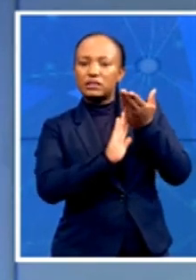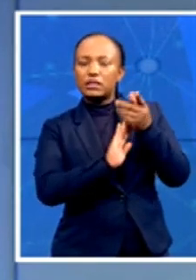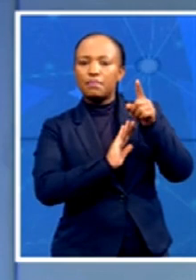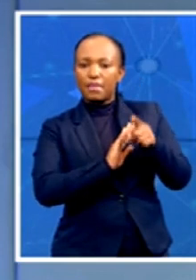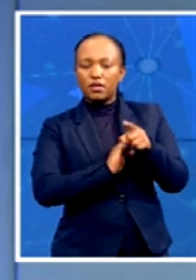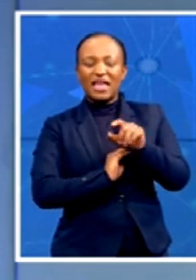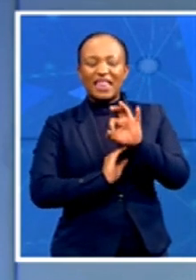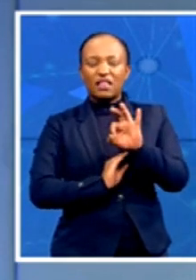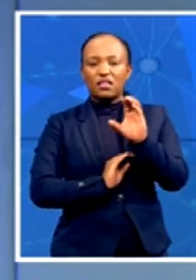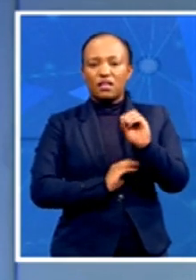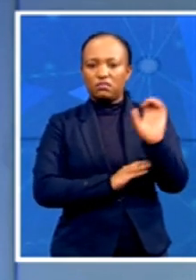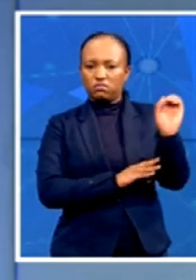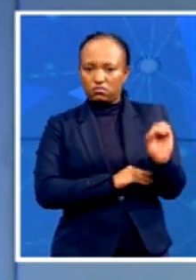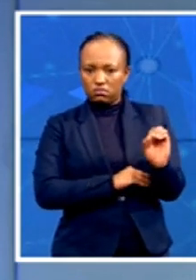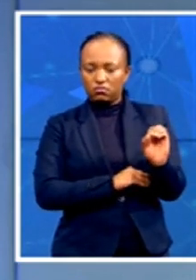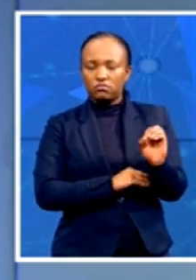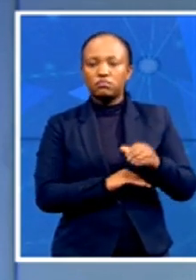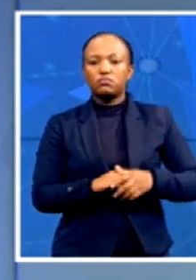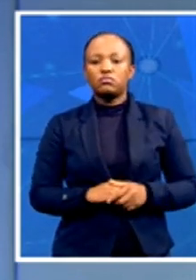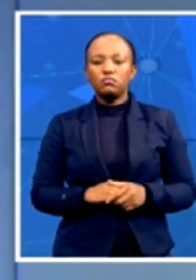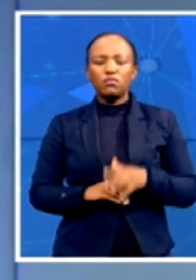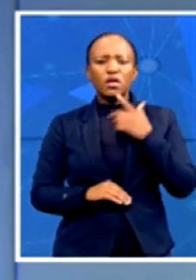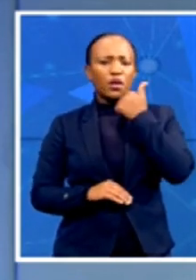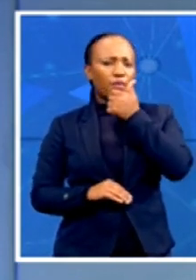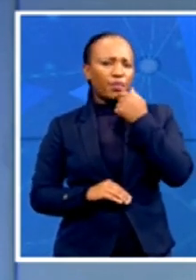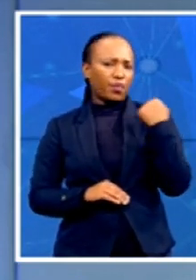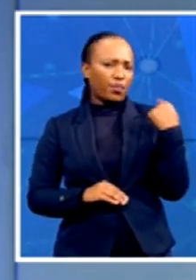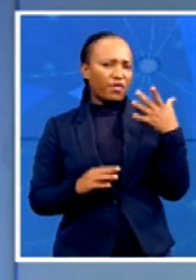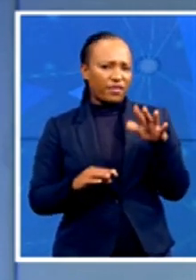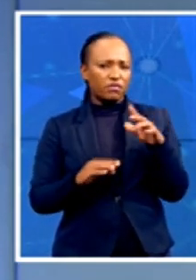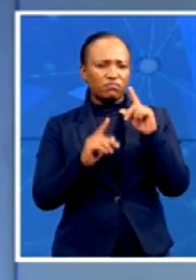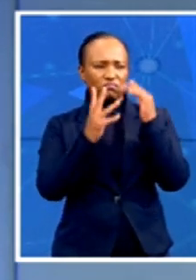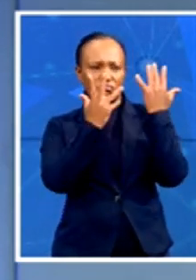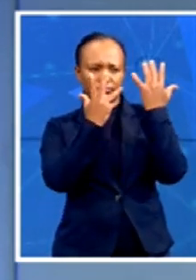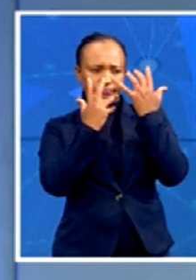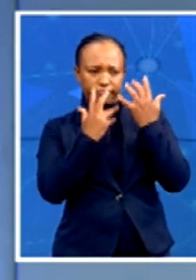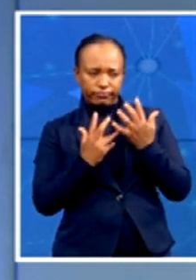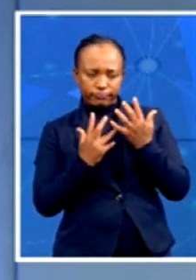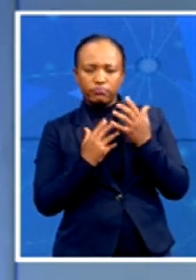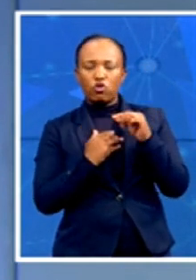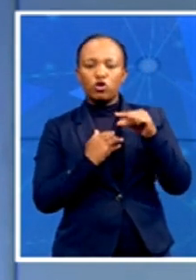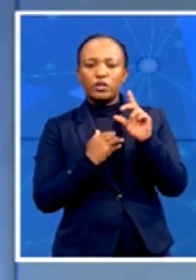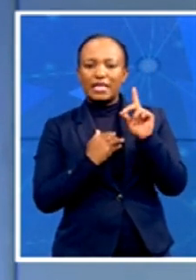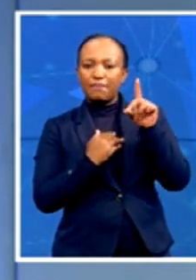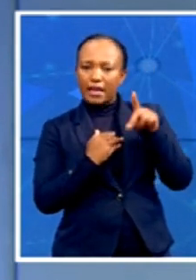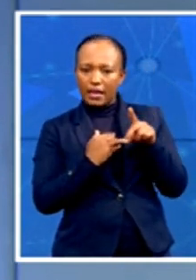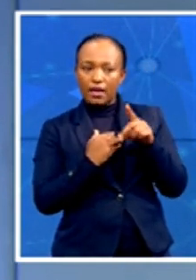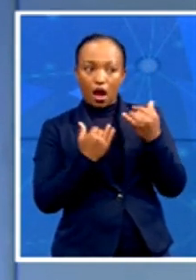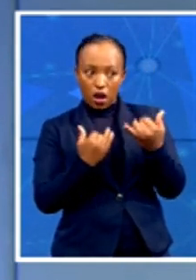Now, following the recent recalculation of our GDP, this ratio is currently just